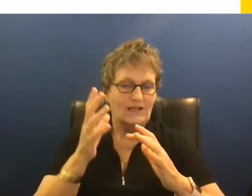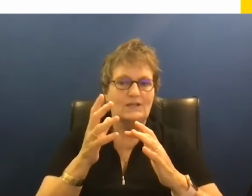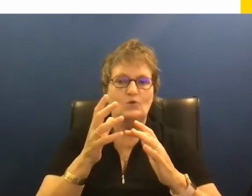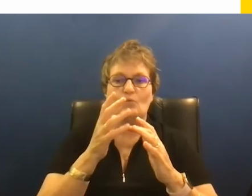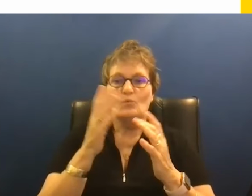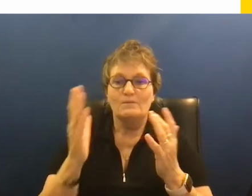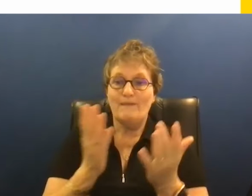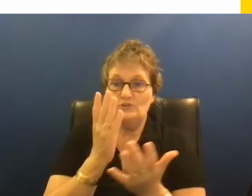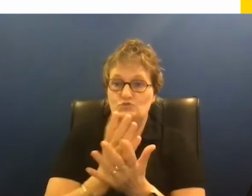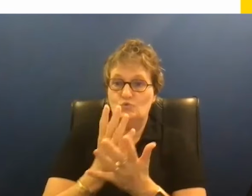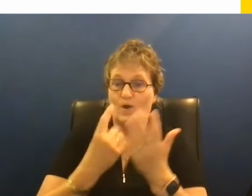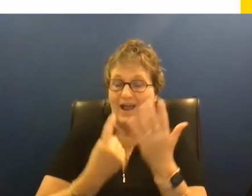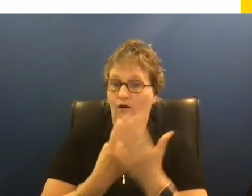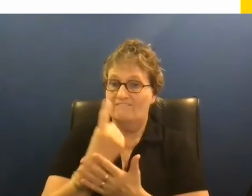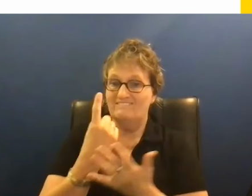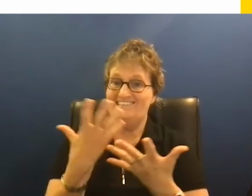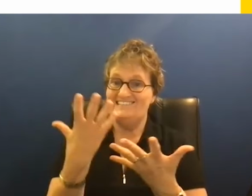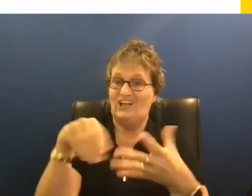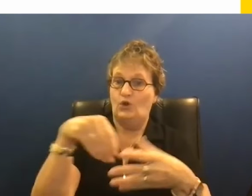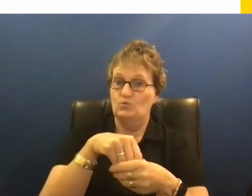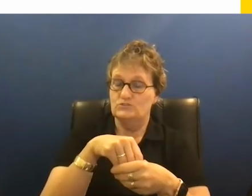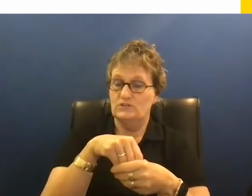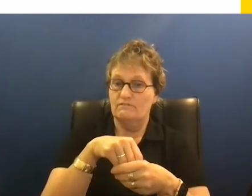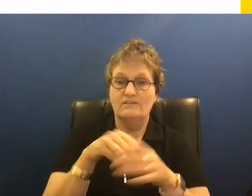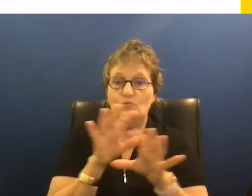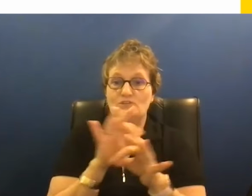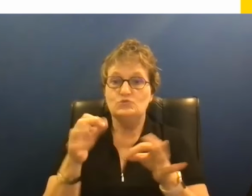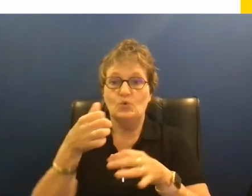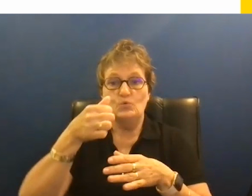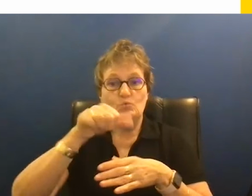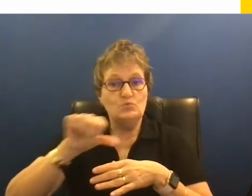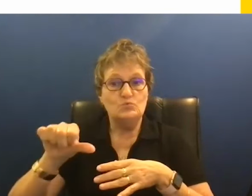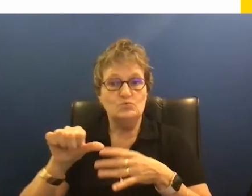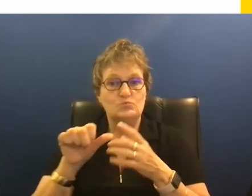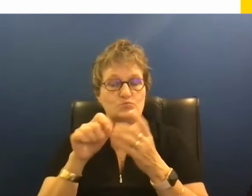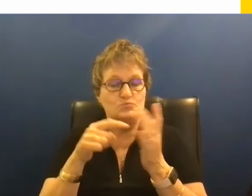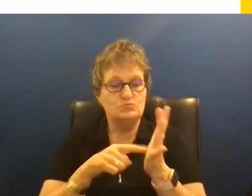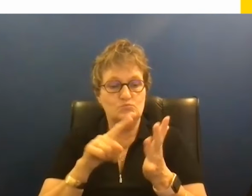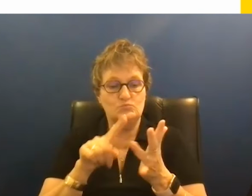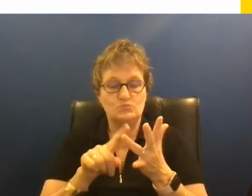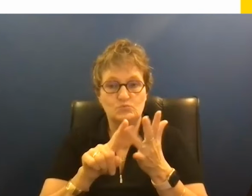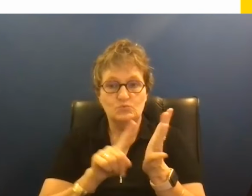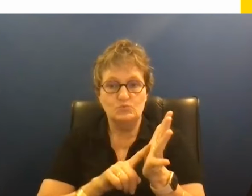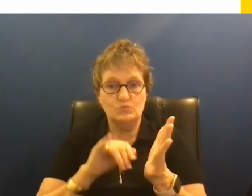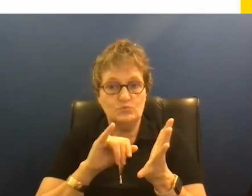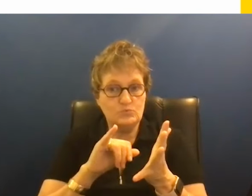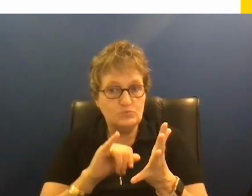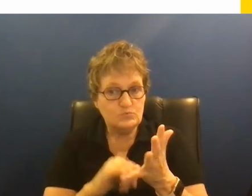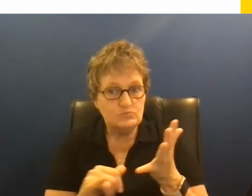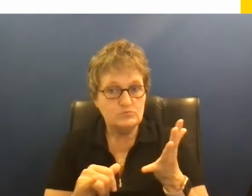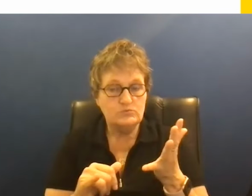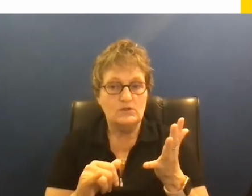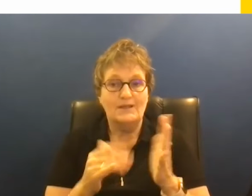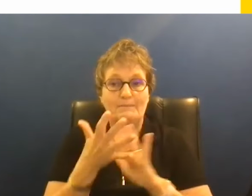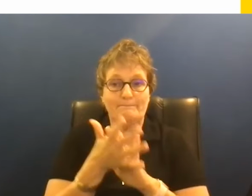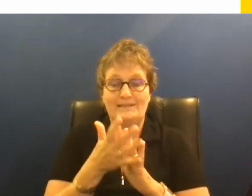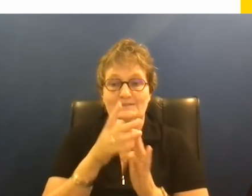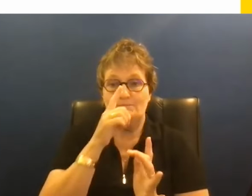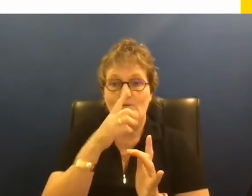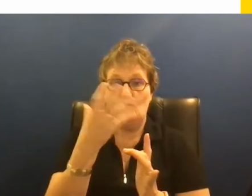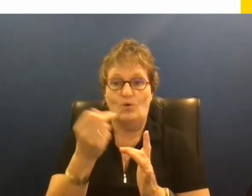event inclusive. If we don't use these tools, right? So a lot of folks with